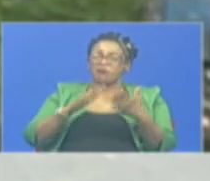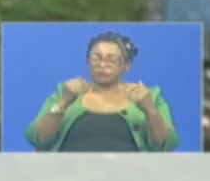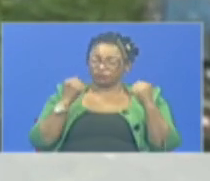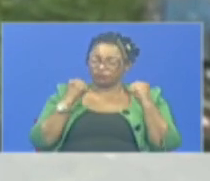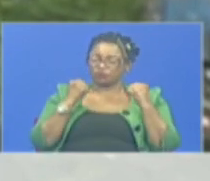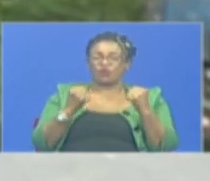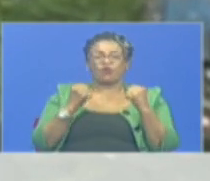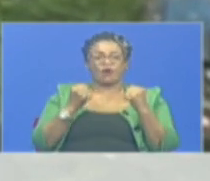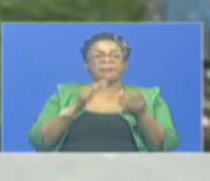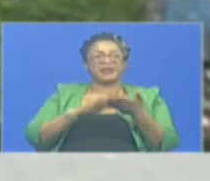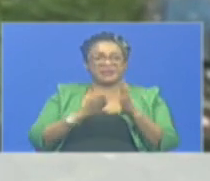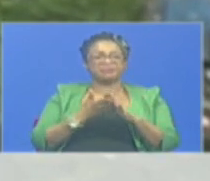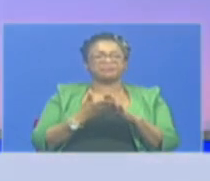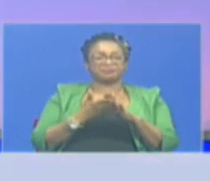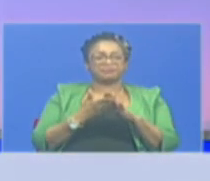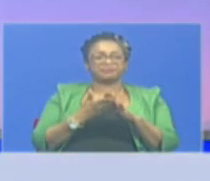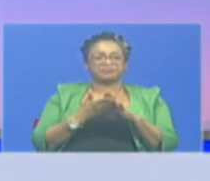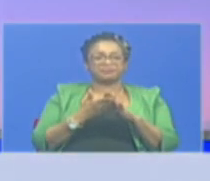becomes.